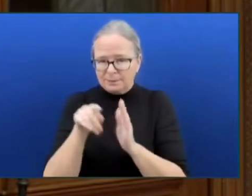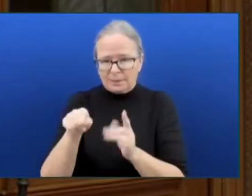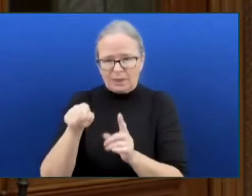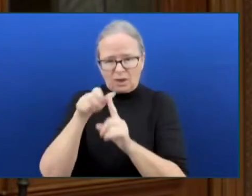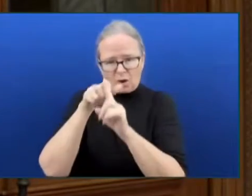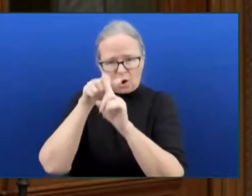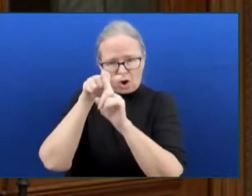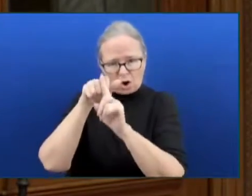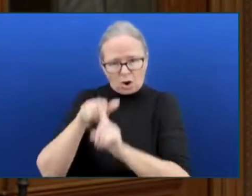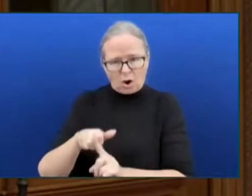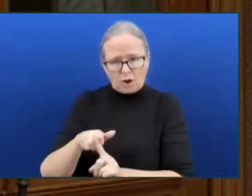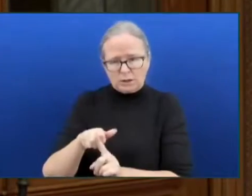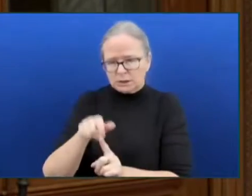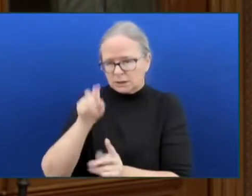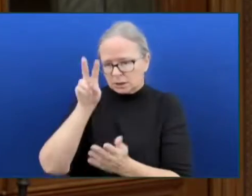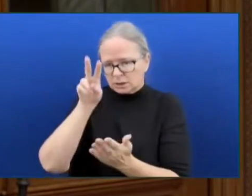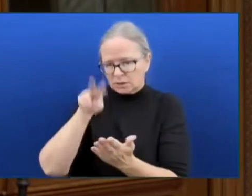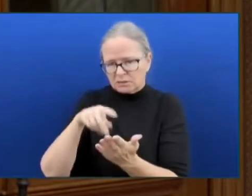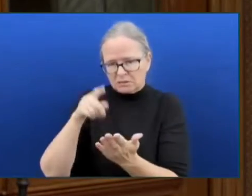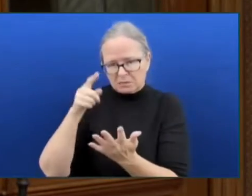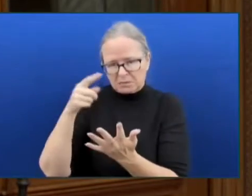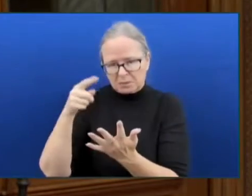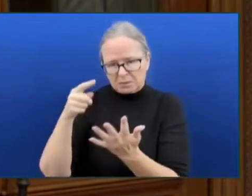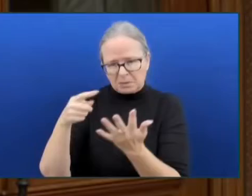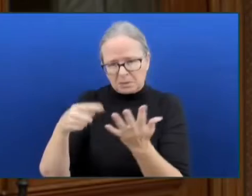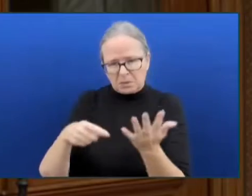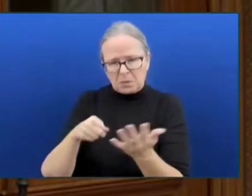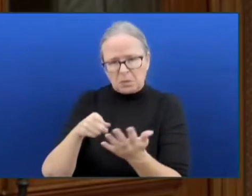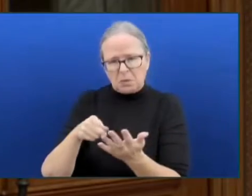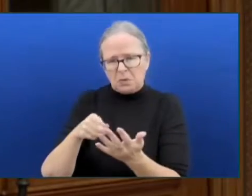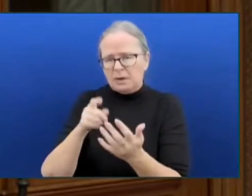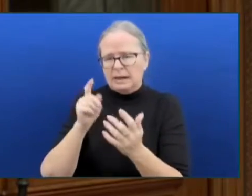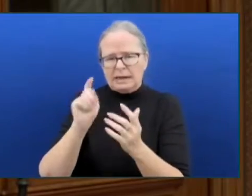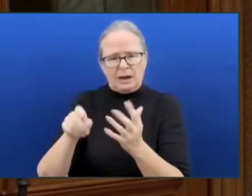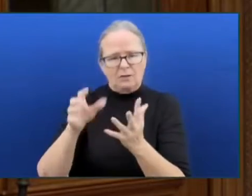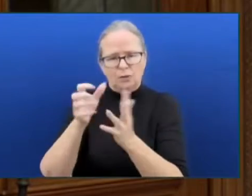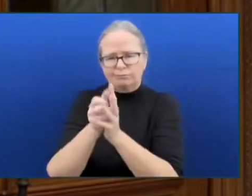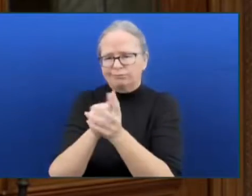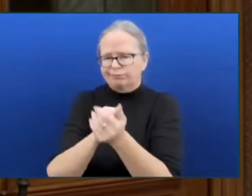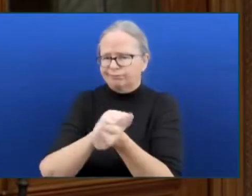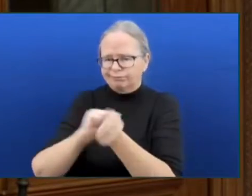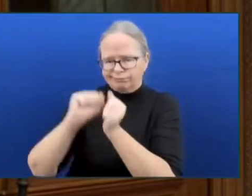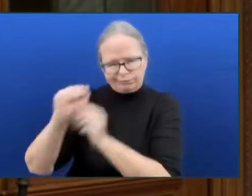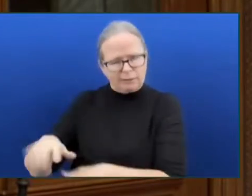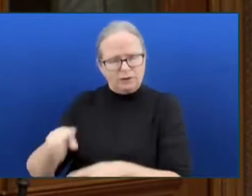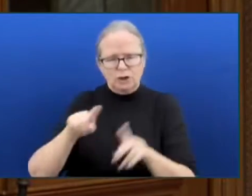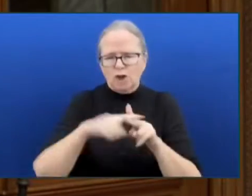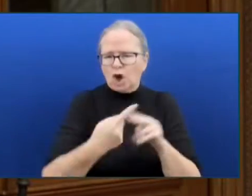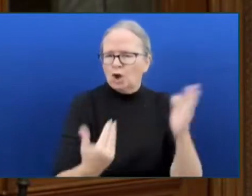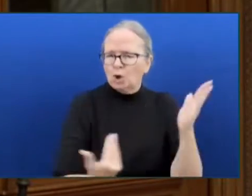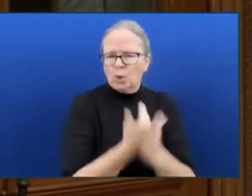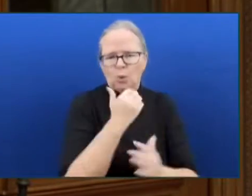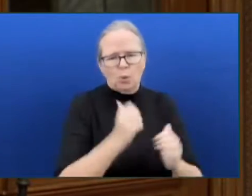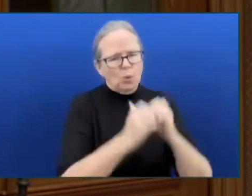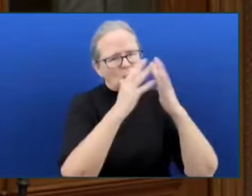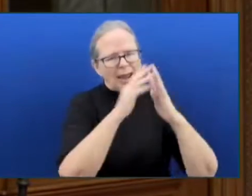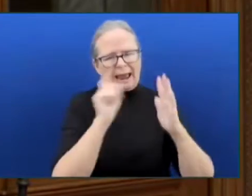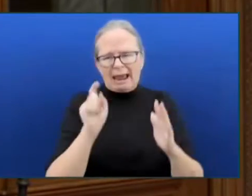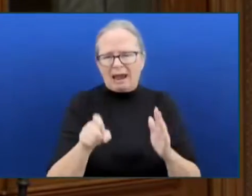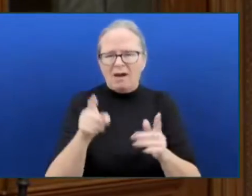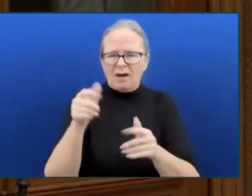is a minister who is little more than an apologist for the status quo, Mr. Speaker. Why is this Premier permitting this dereliction of duty under his